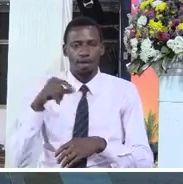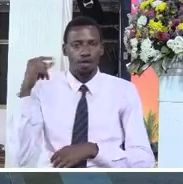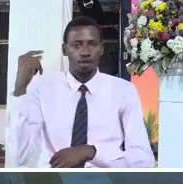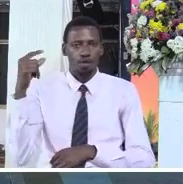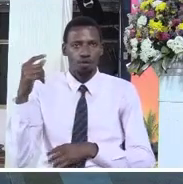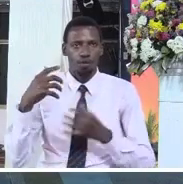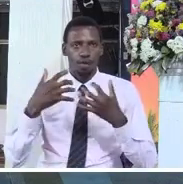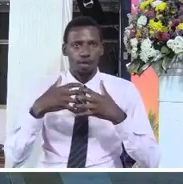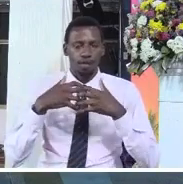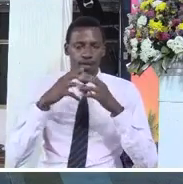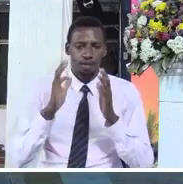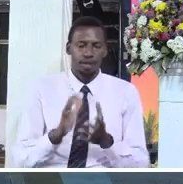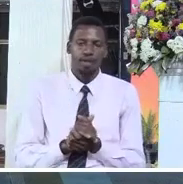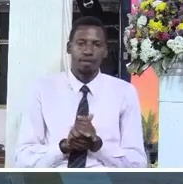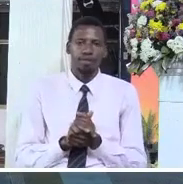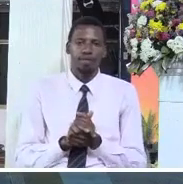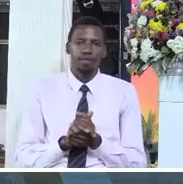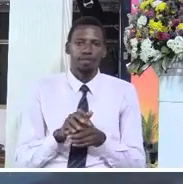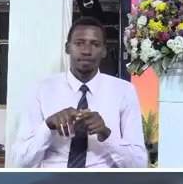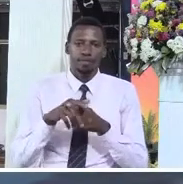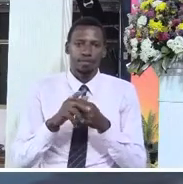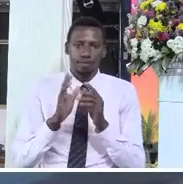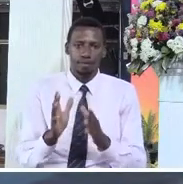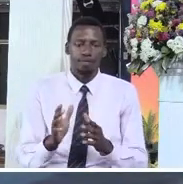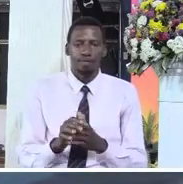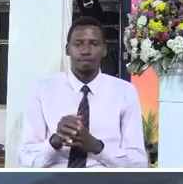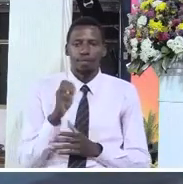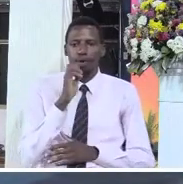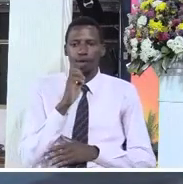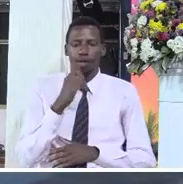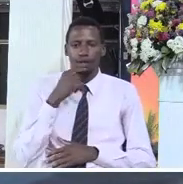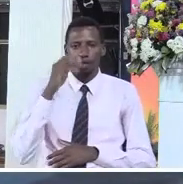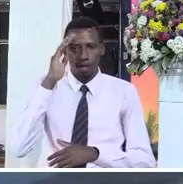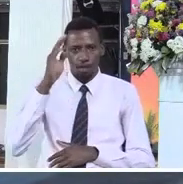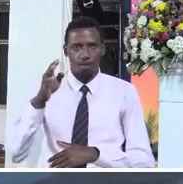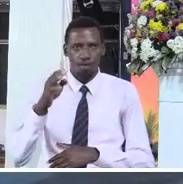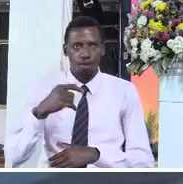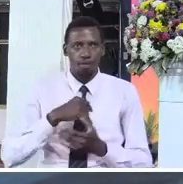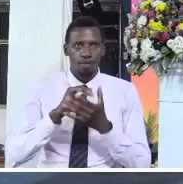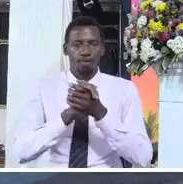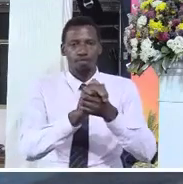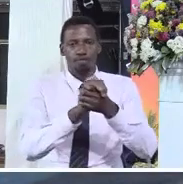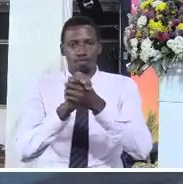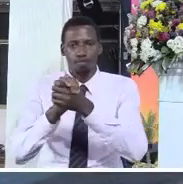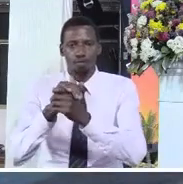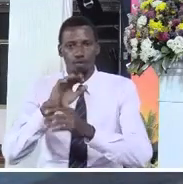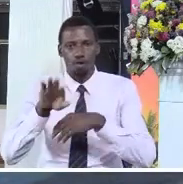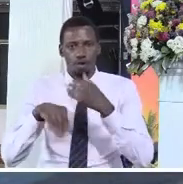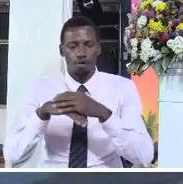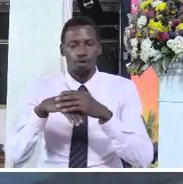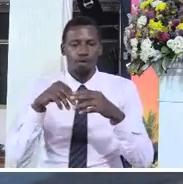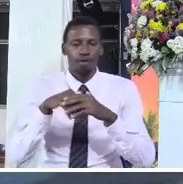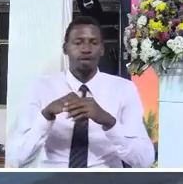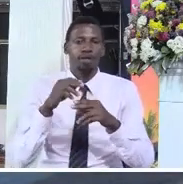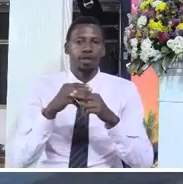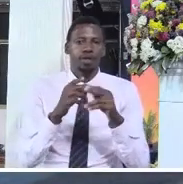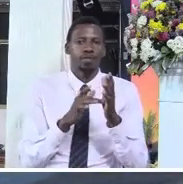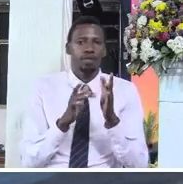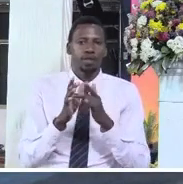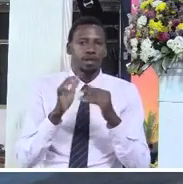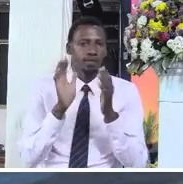engineer. Elder, please say hi to... I greet you all in Jesus' name. Hallelujah. Buona